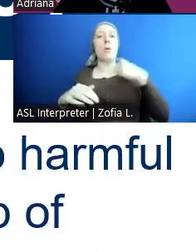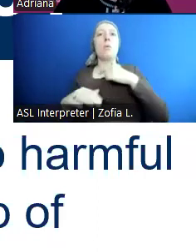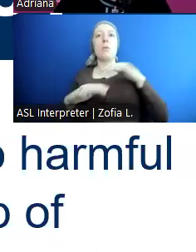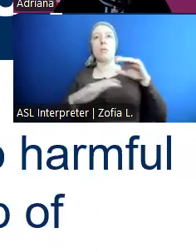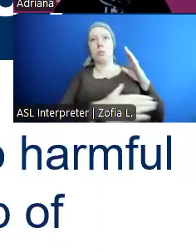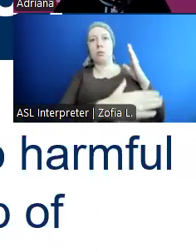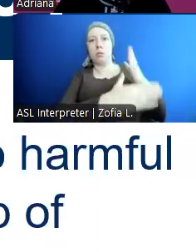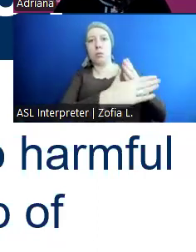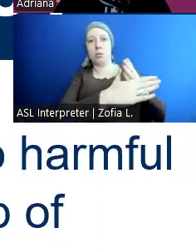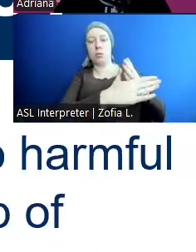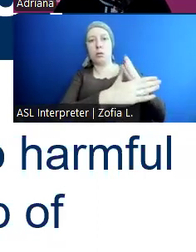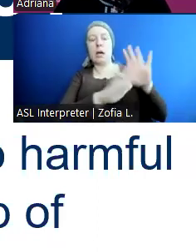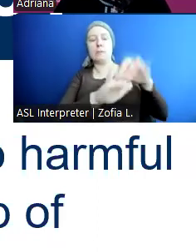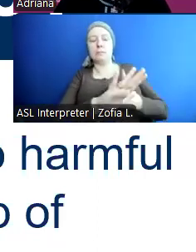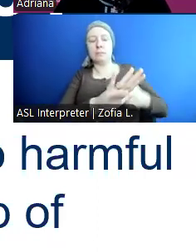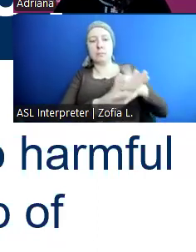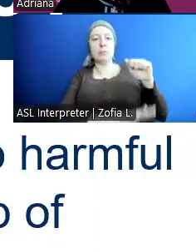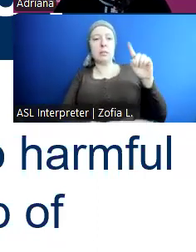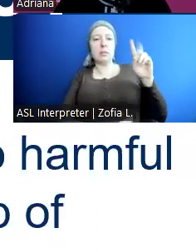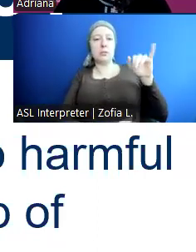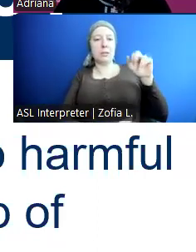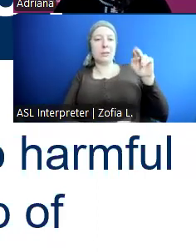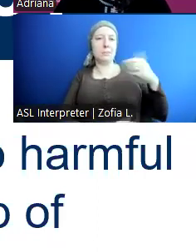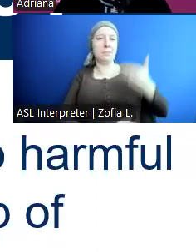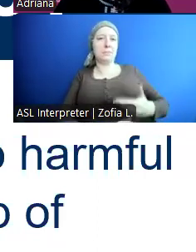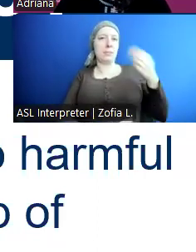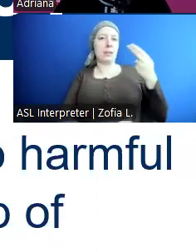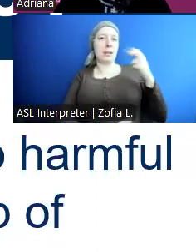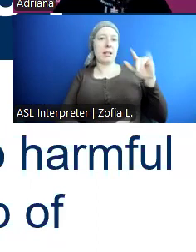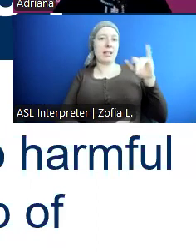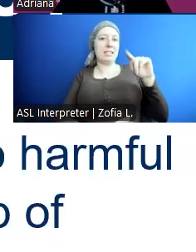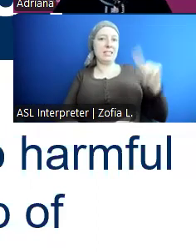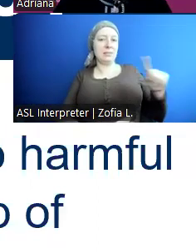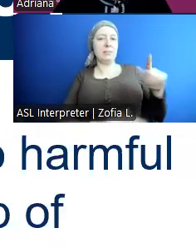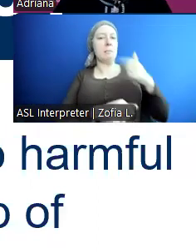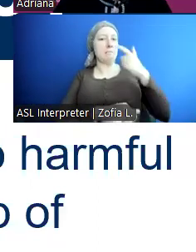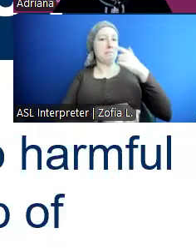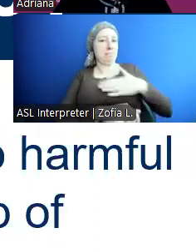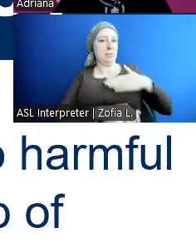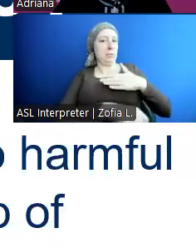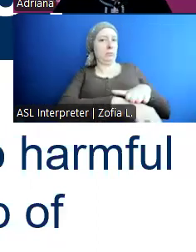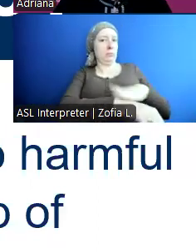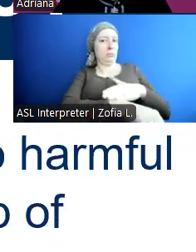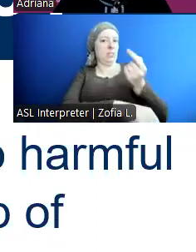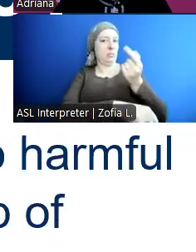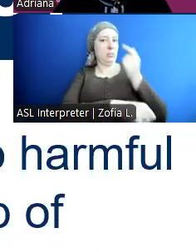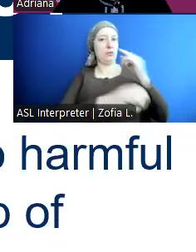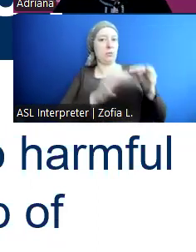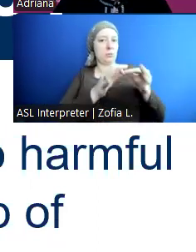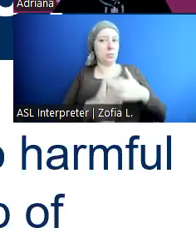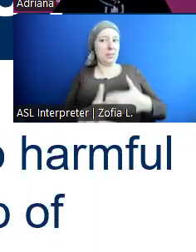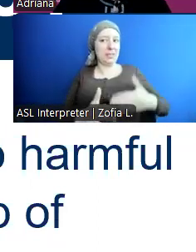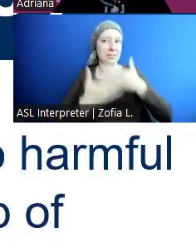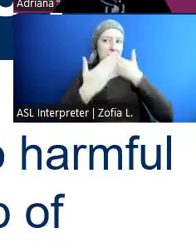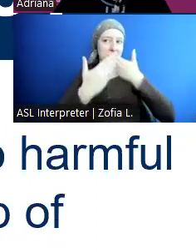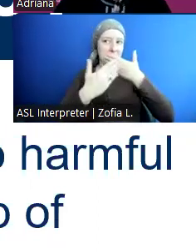Adriana, I'm yes? so sorry, Adriana. This is Helitza. If you please slow down a bit for yes. our interpreters, I really appreciate it. Thank